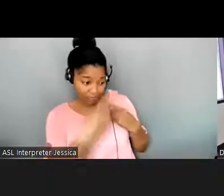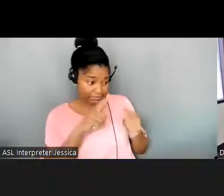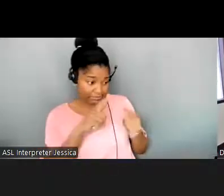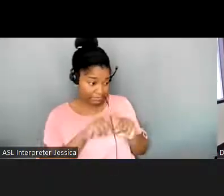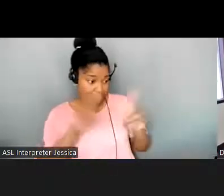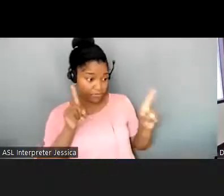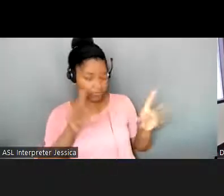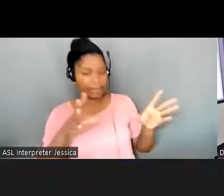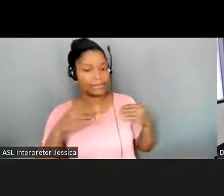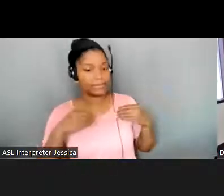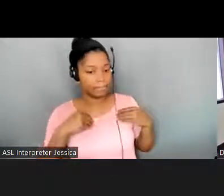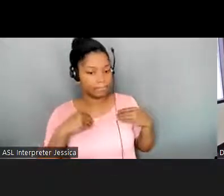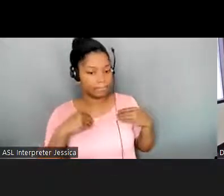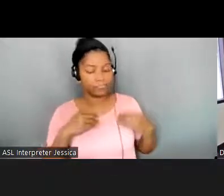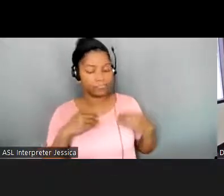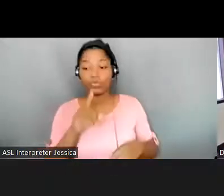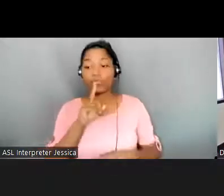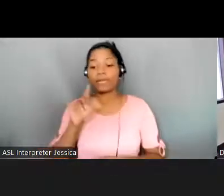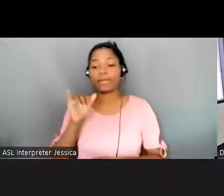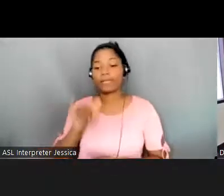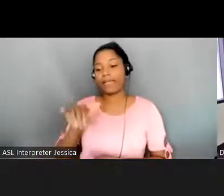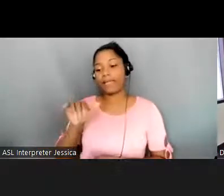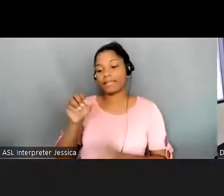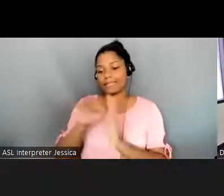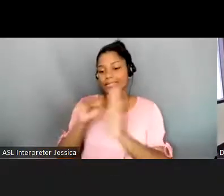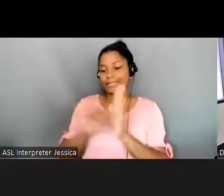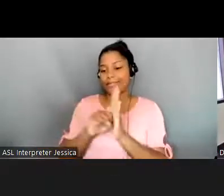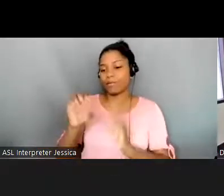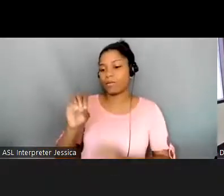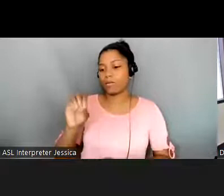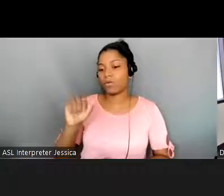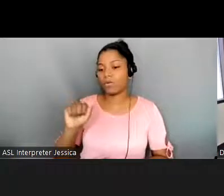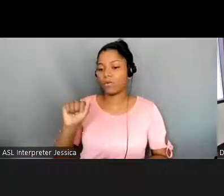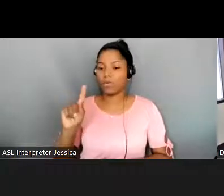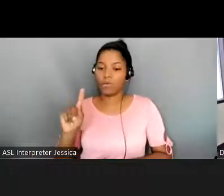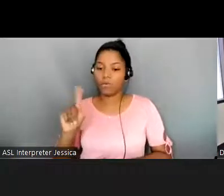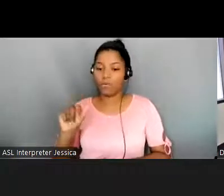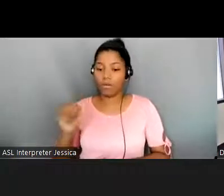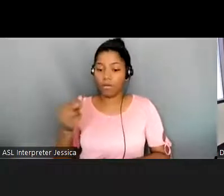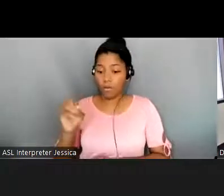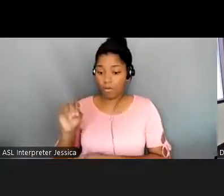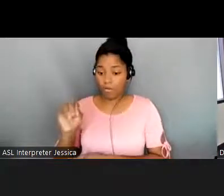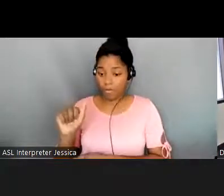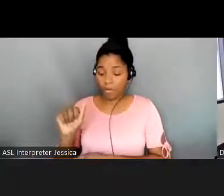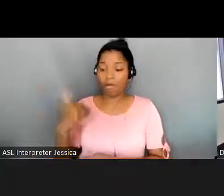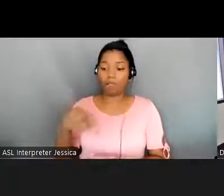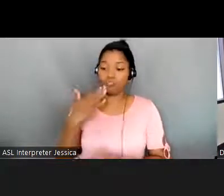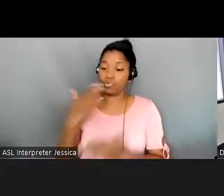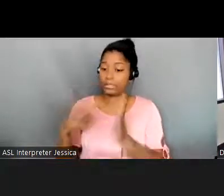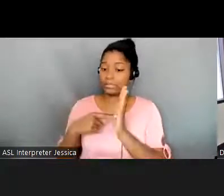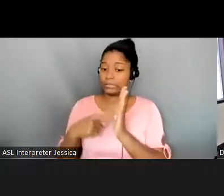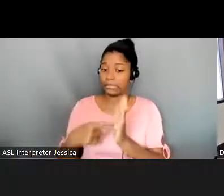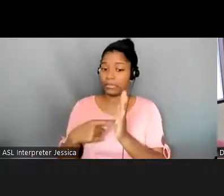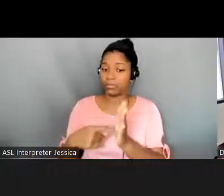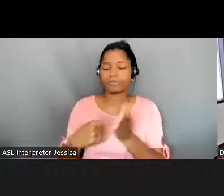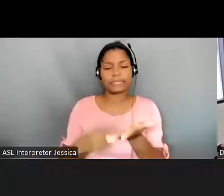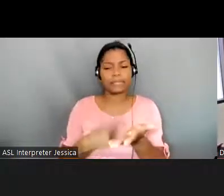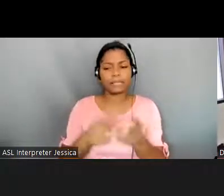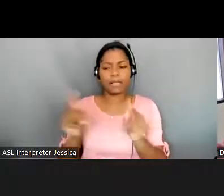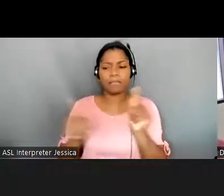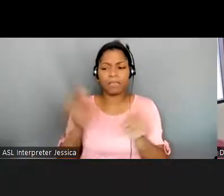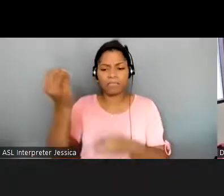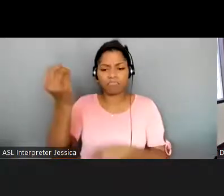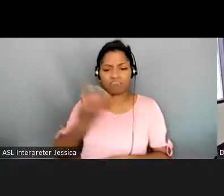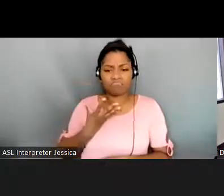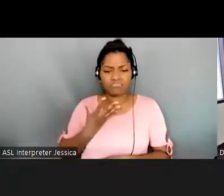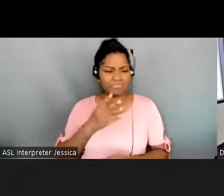Jinx, Oklahoma program I was mentioning to you, there's a great example. because sometimes people will say to me, well, you know, older adults